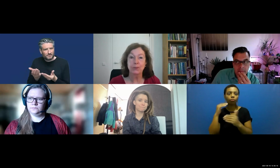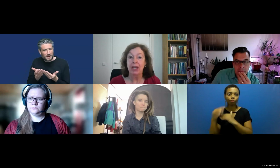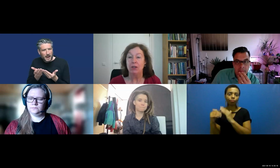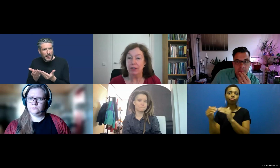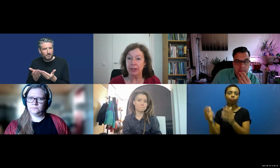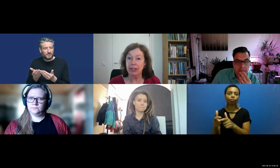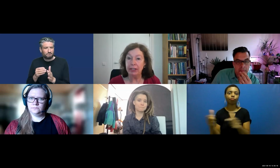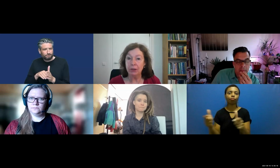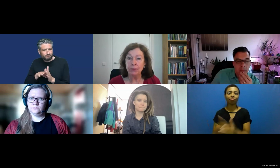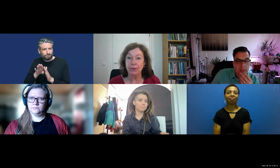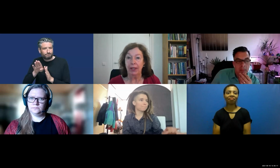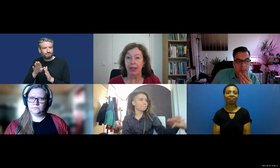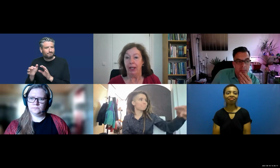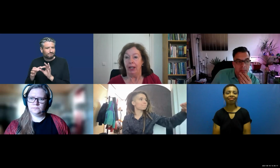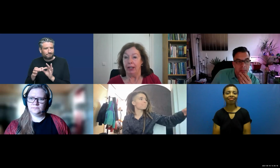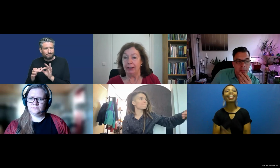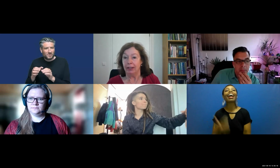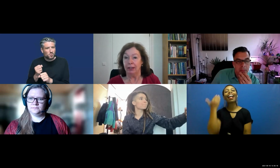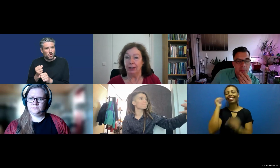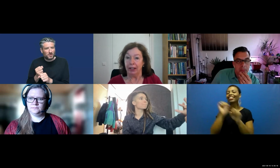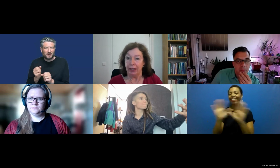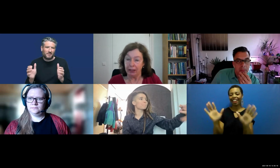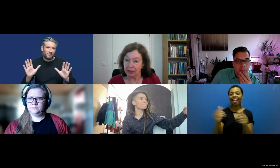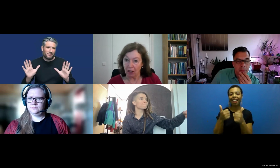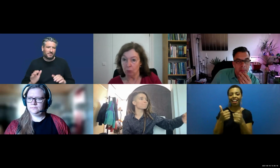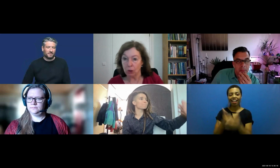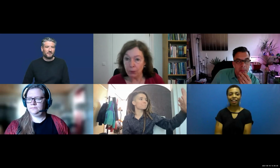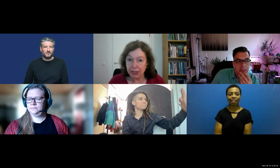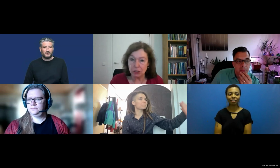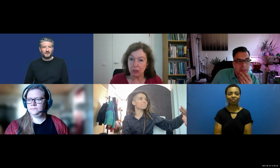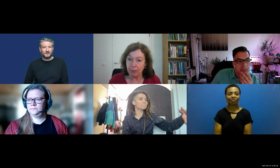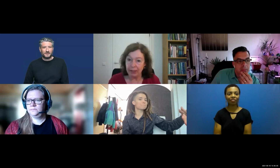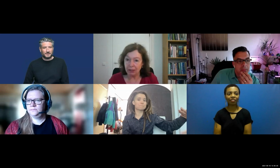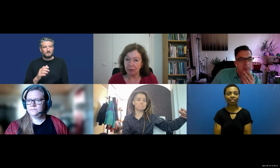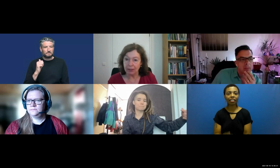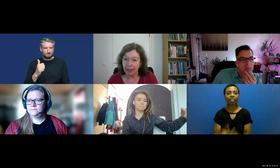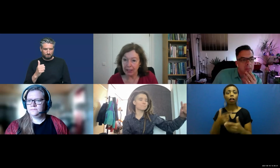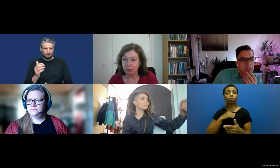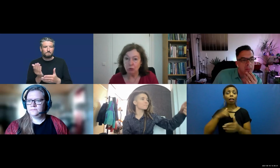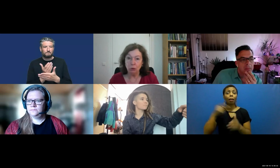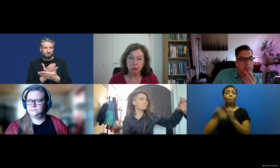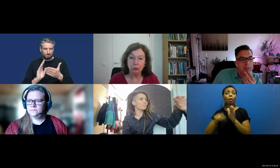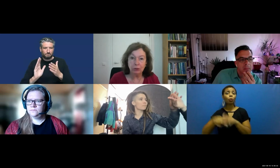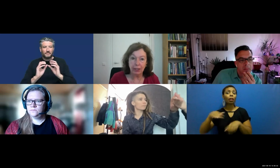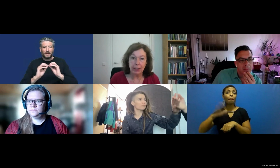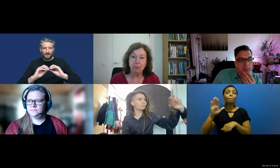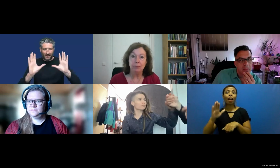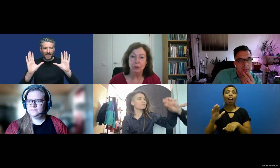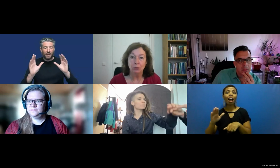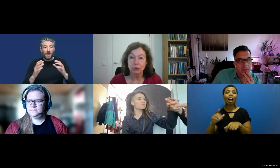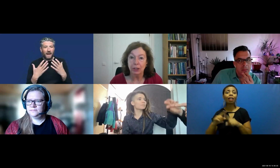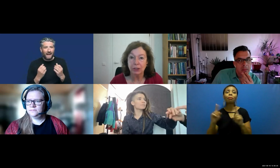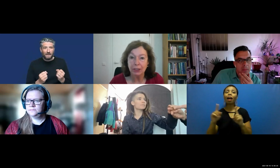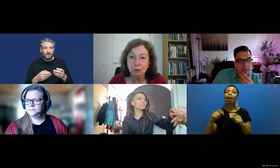Okay, very clear. And there are more questions coming, but I have to look to the